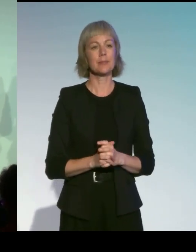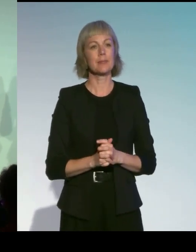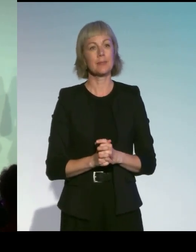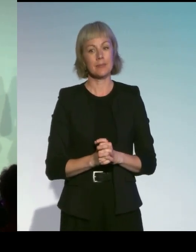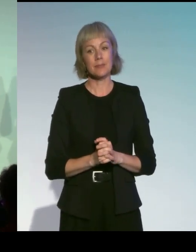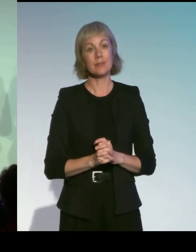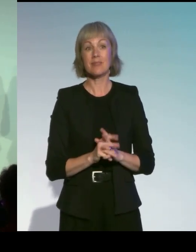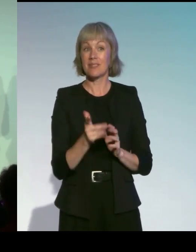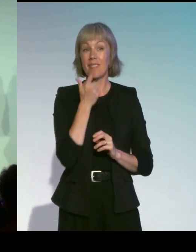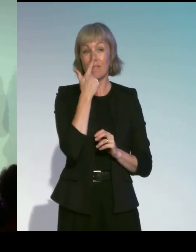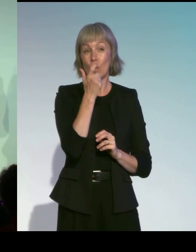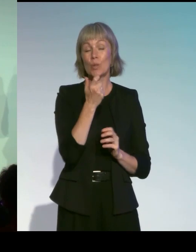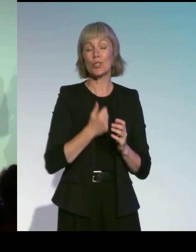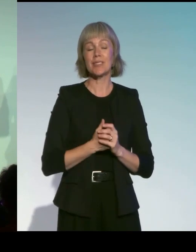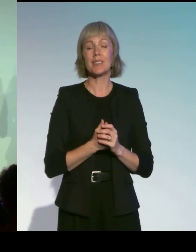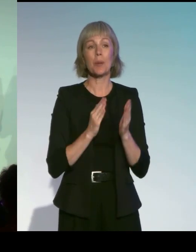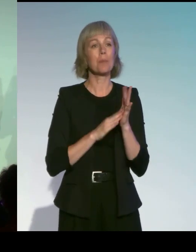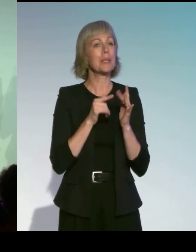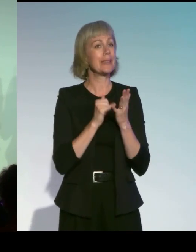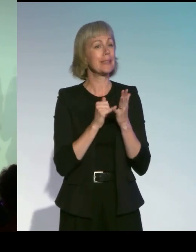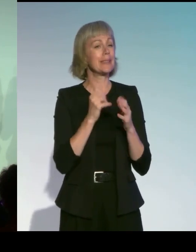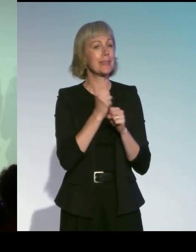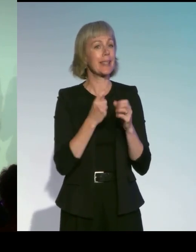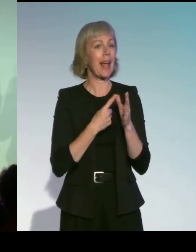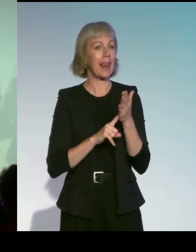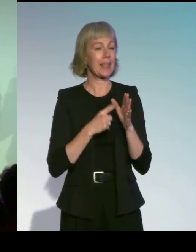in. And we're very fortunate enough, during the Miss Galaxy, we run the